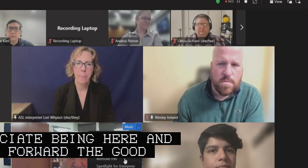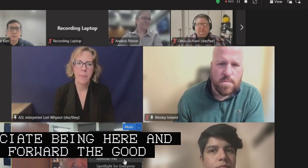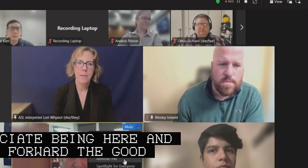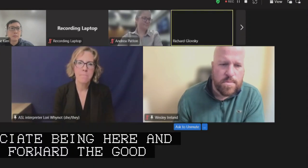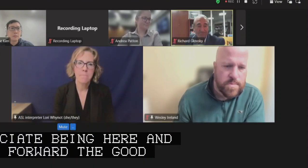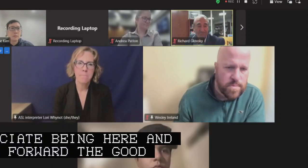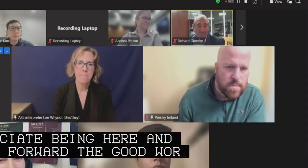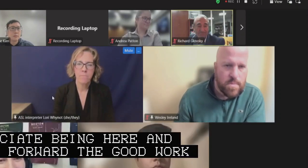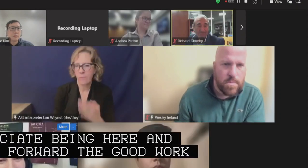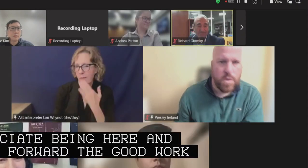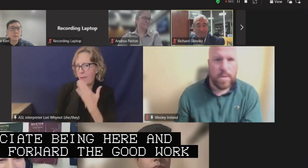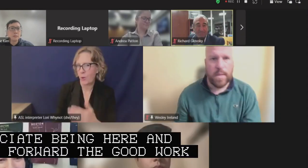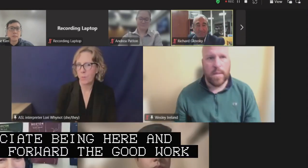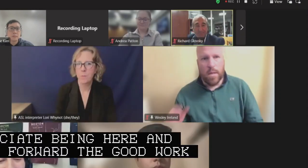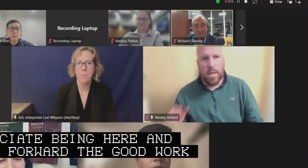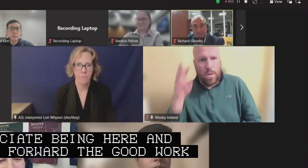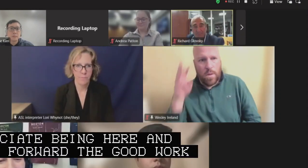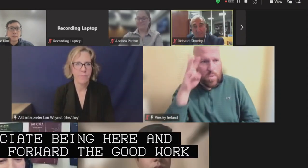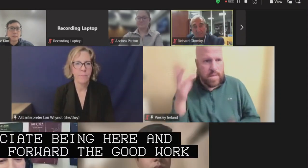Thank you.